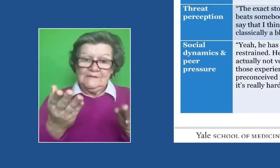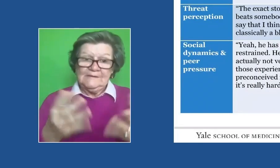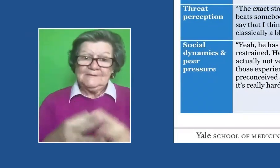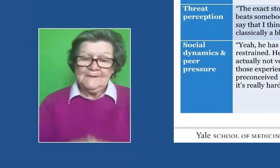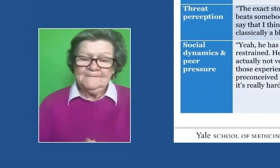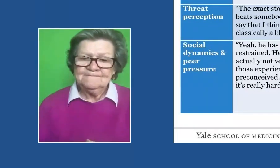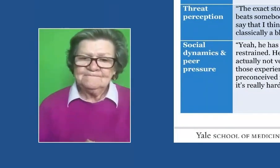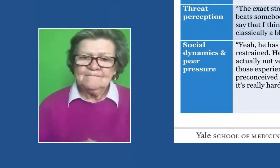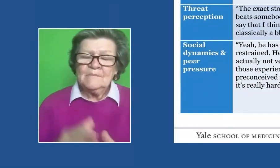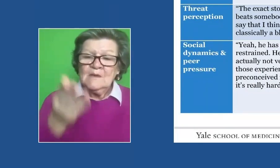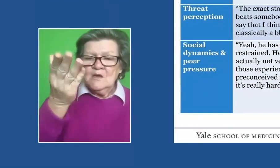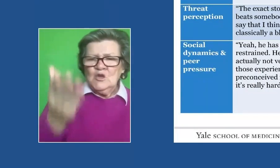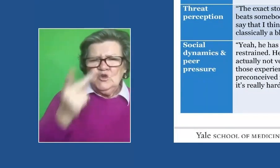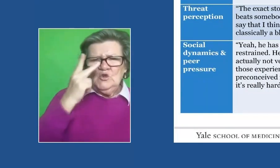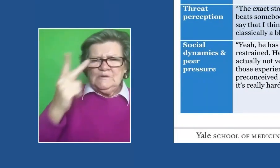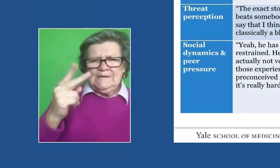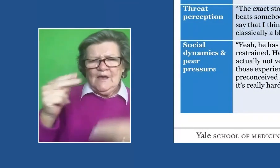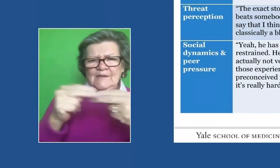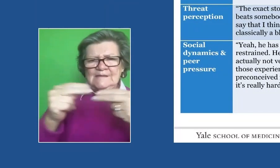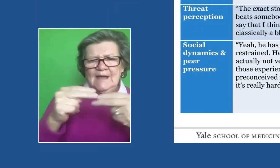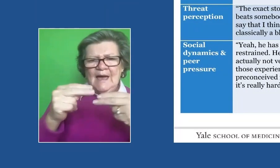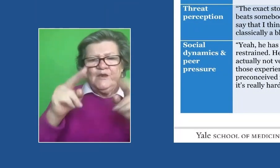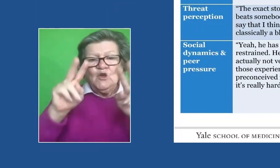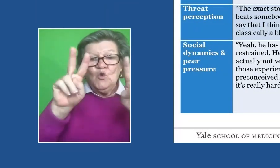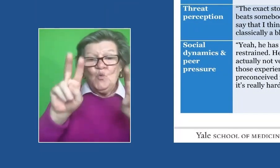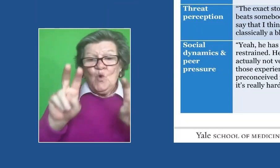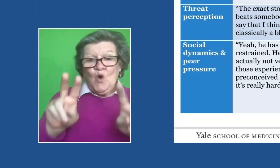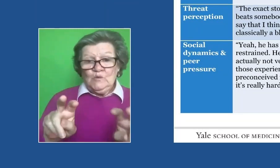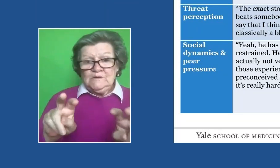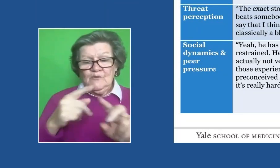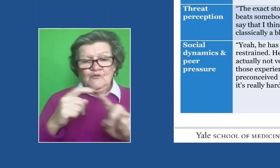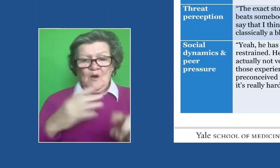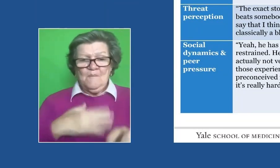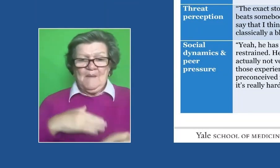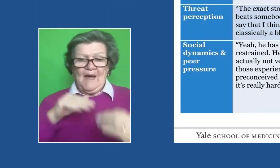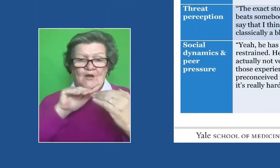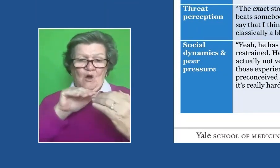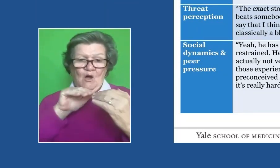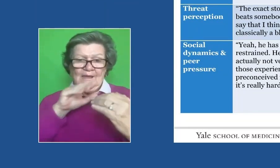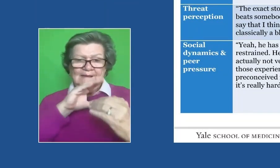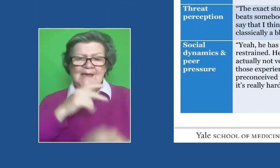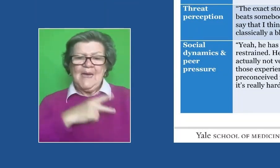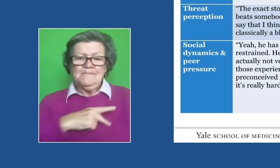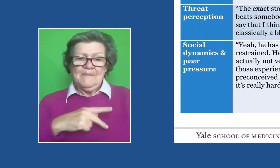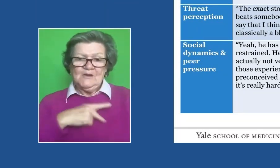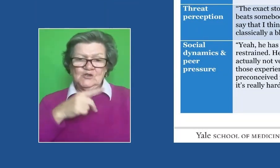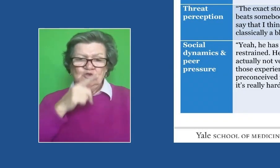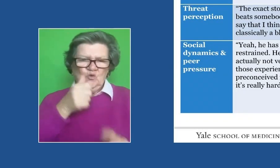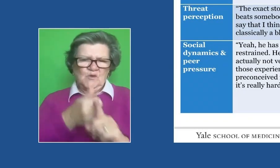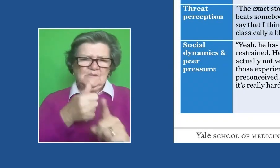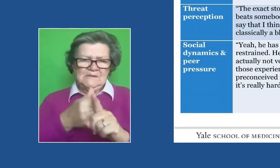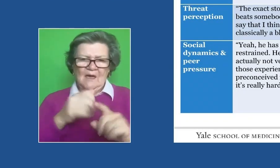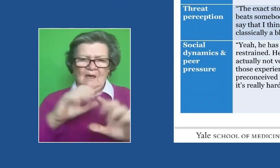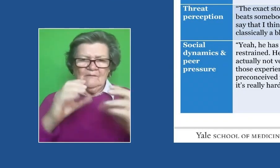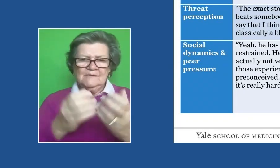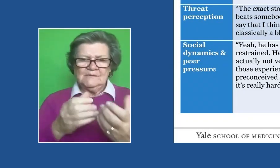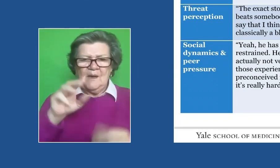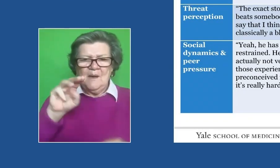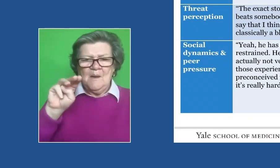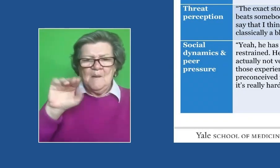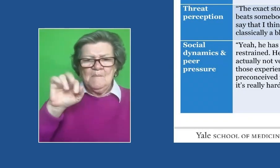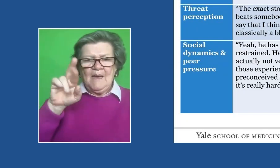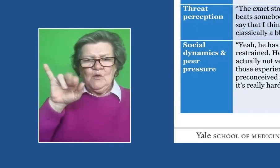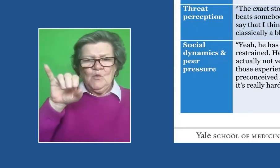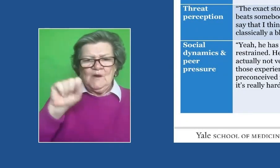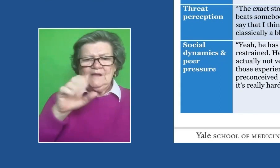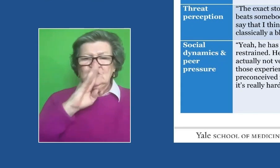So here's some example quotes from some of my colleagues, and as well as some patients who are minorities have talked to us about their experiences